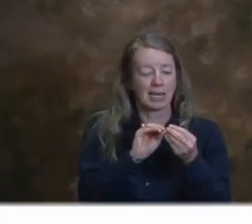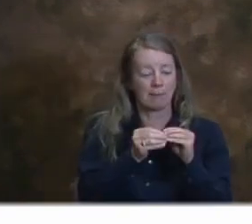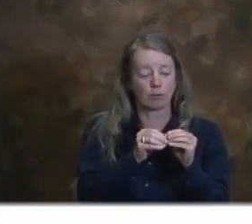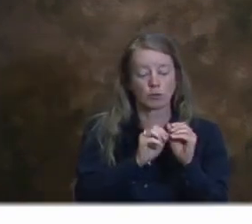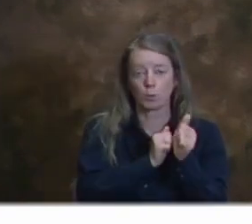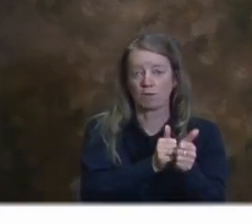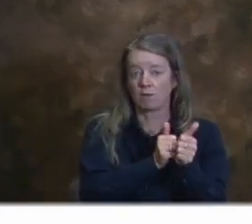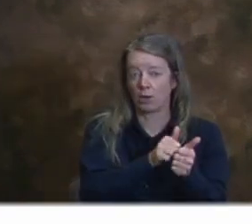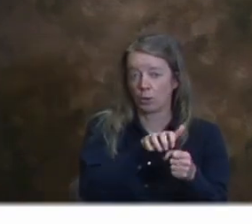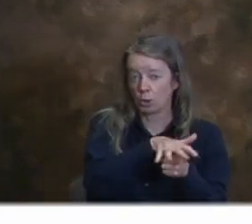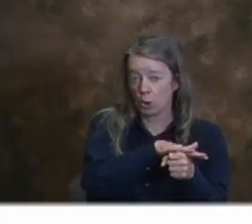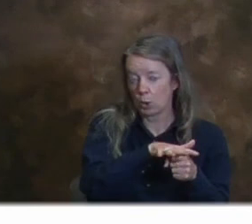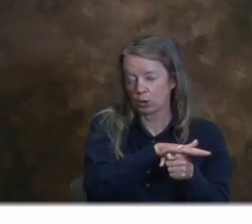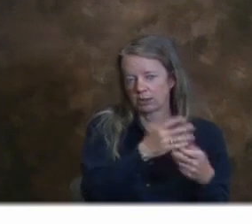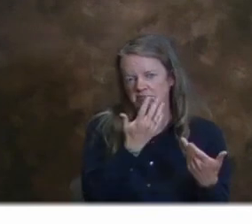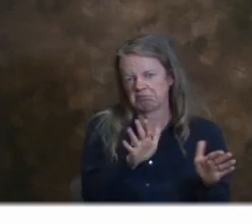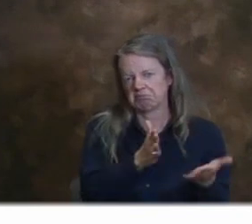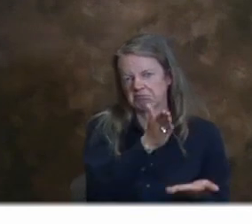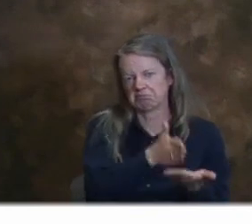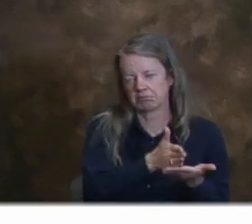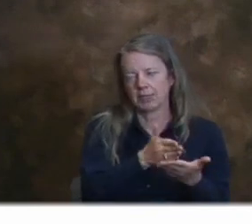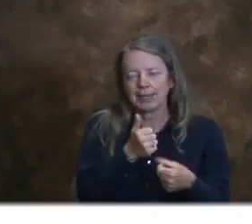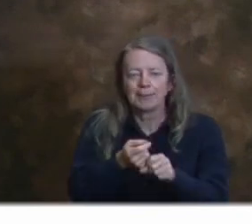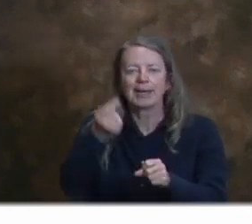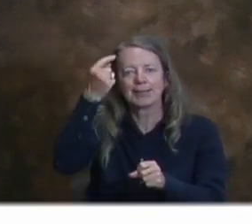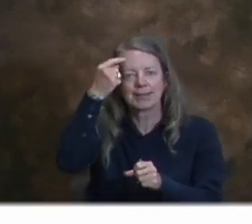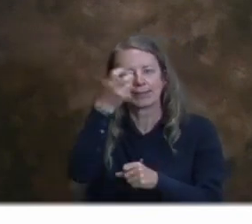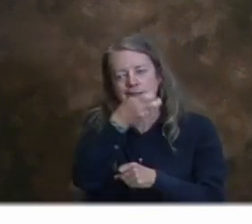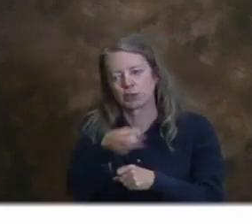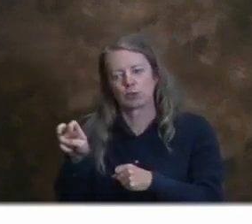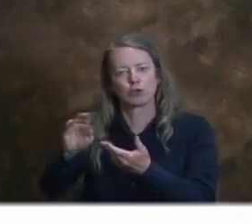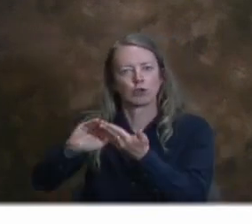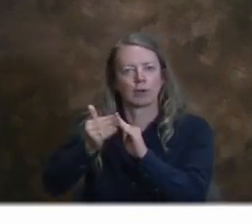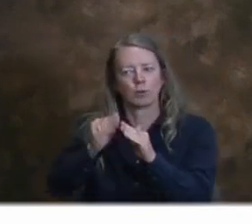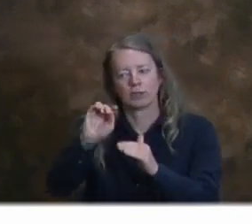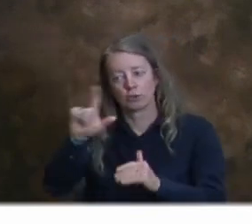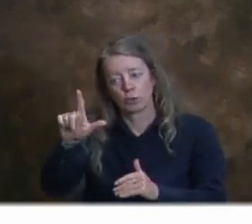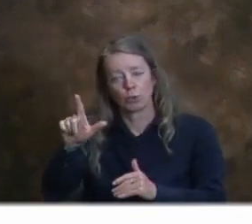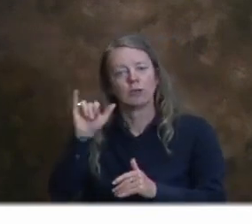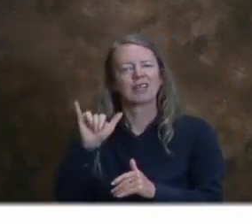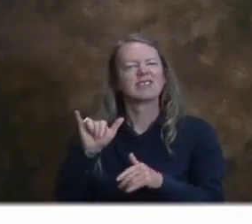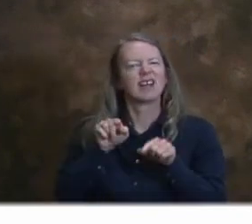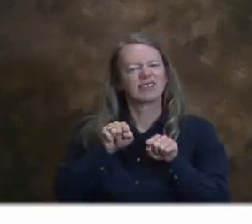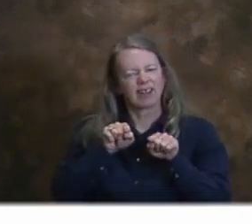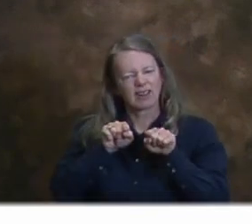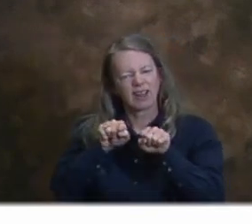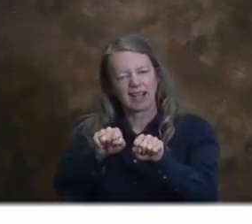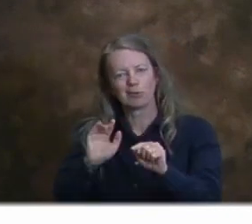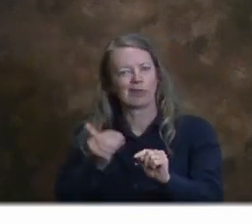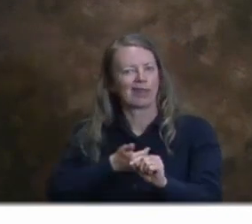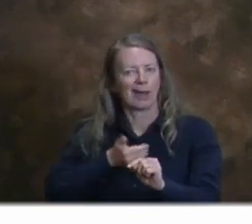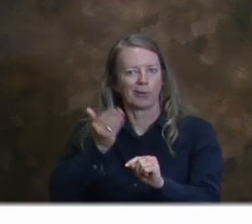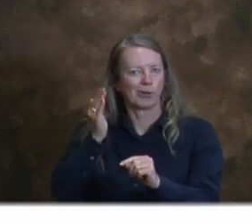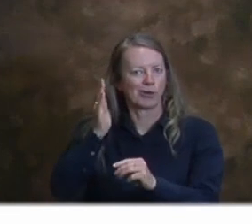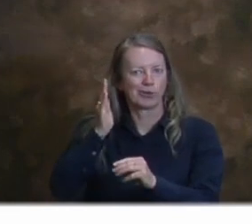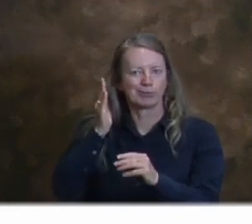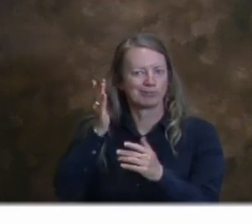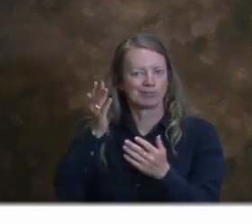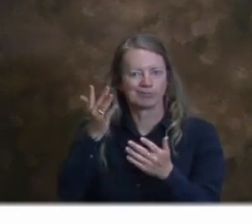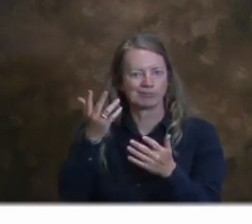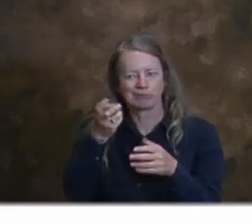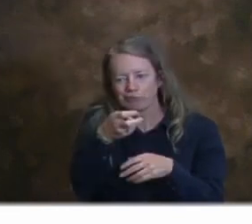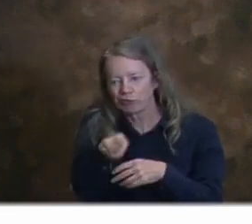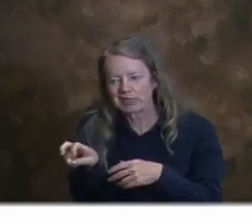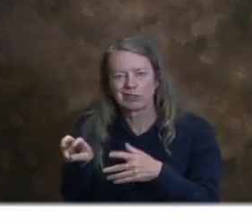just makes sense now to do this because we believe moving to the community tool is aligned with the direction that we've all been moving into since the beginning